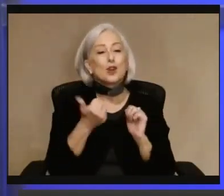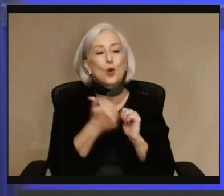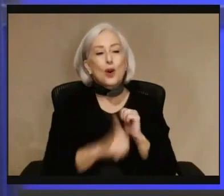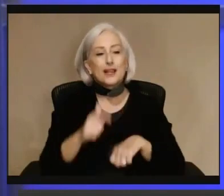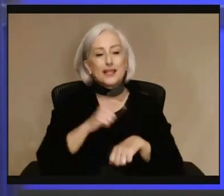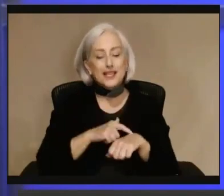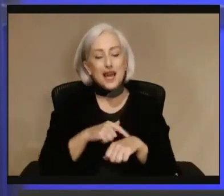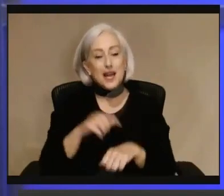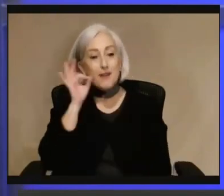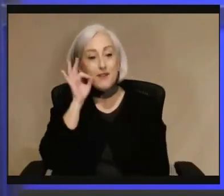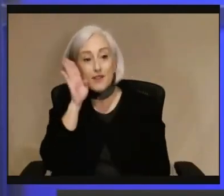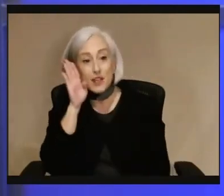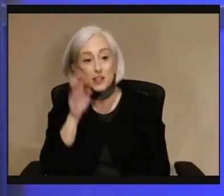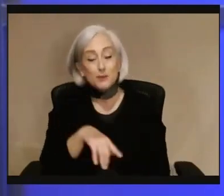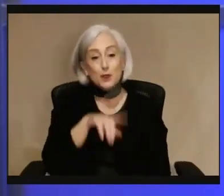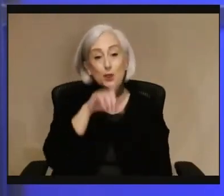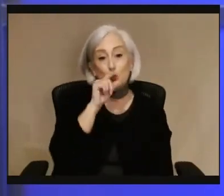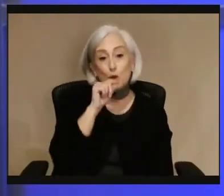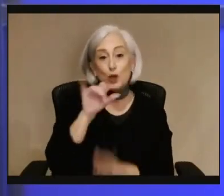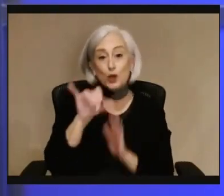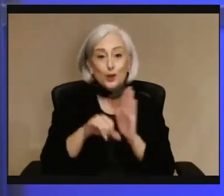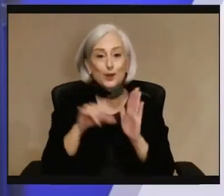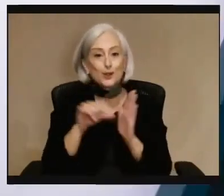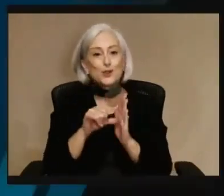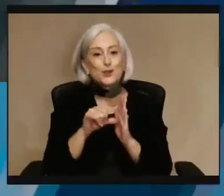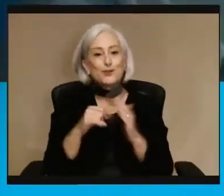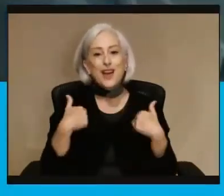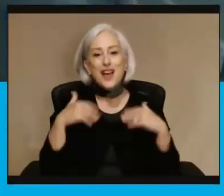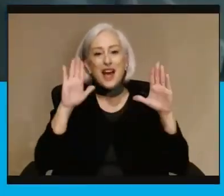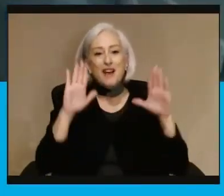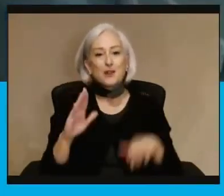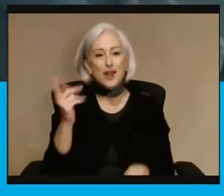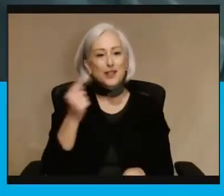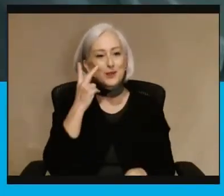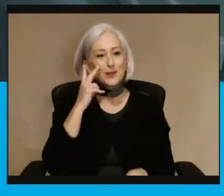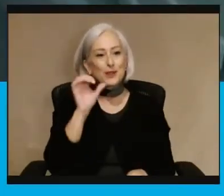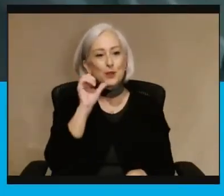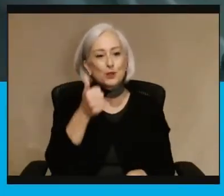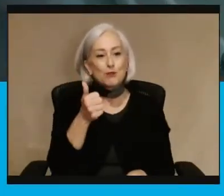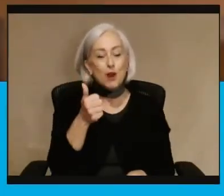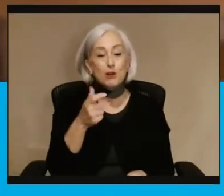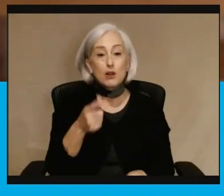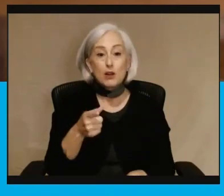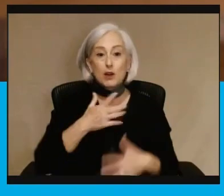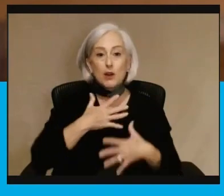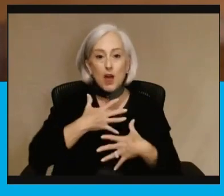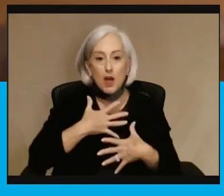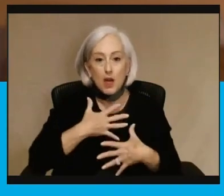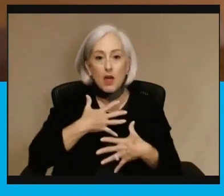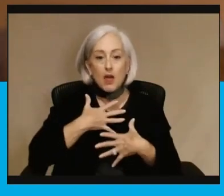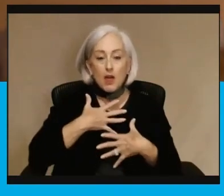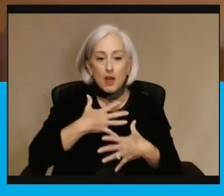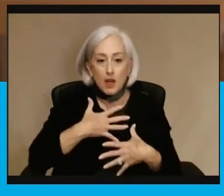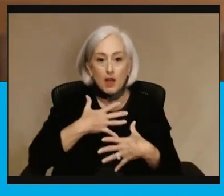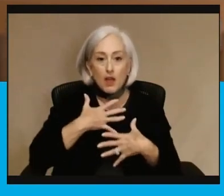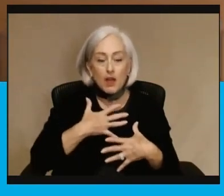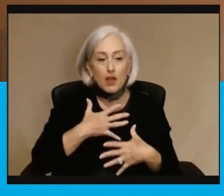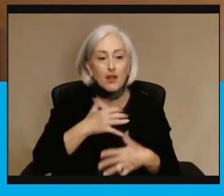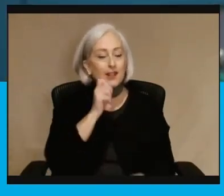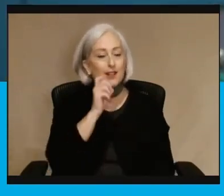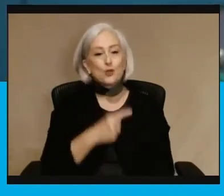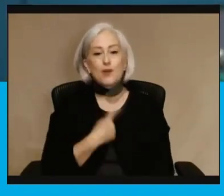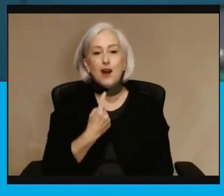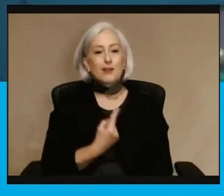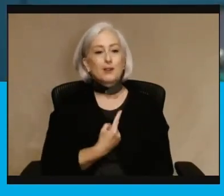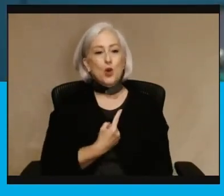YouTube. Everyone, have a great Tuesday. We'll see you back here tomorrow. If you're having trouble breathing, you're not alone. This Wednesday on Open Mics with Dr.